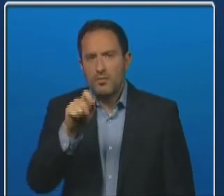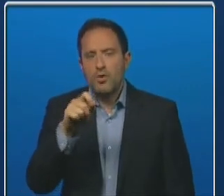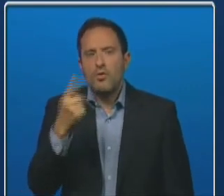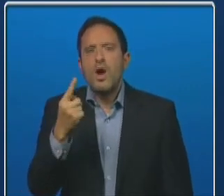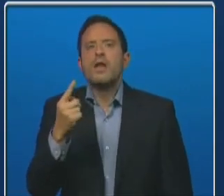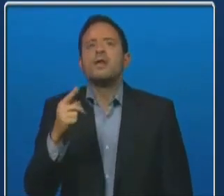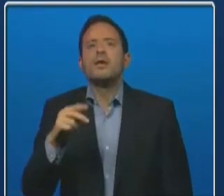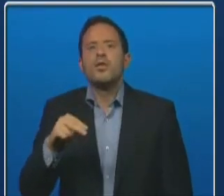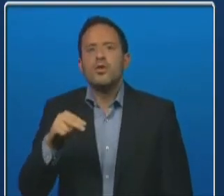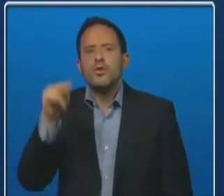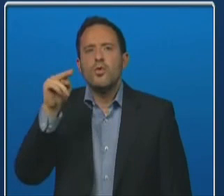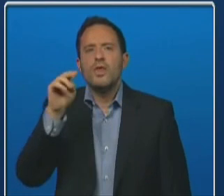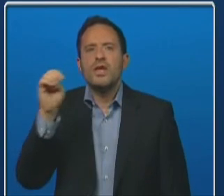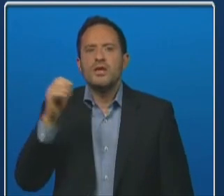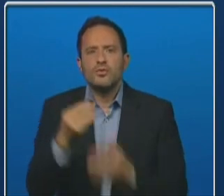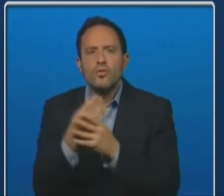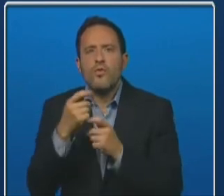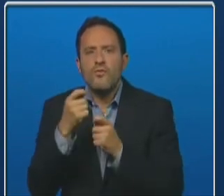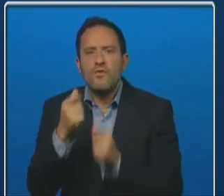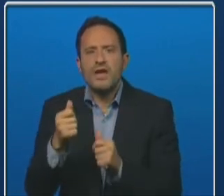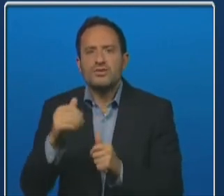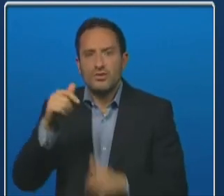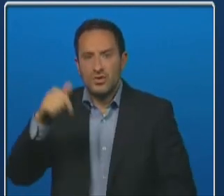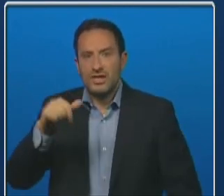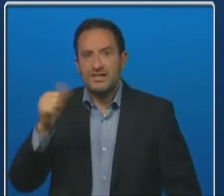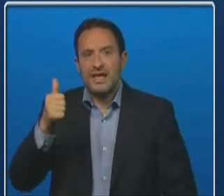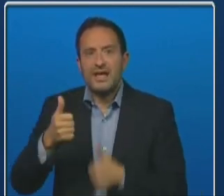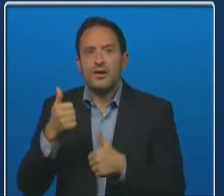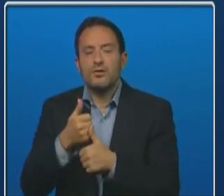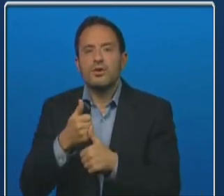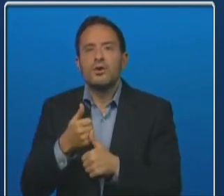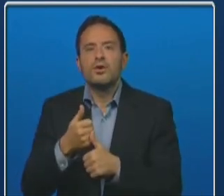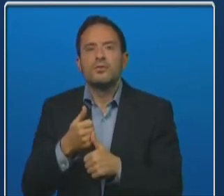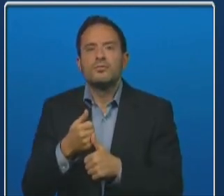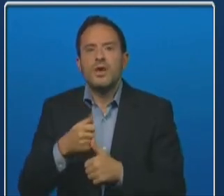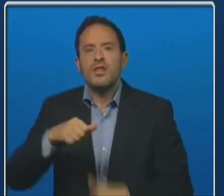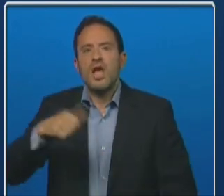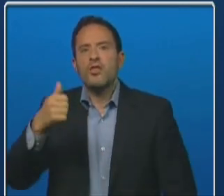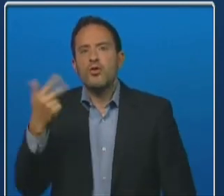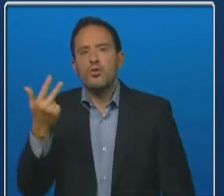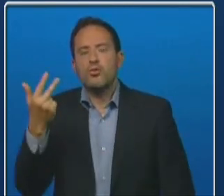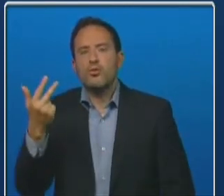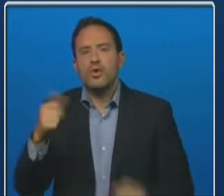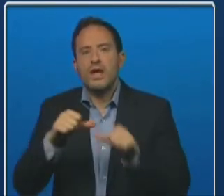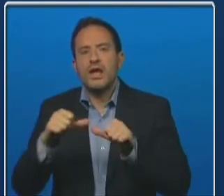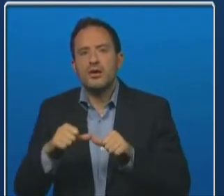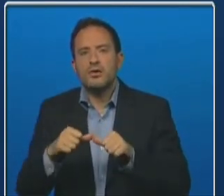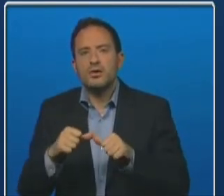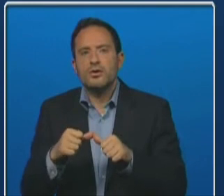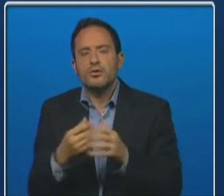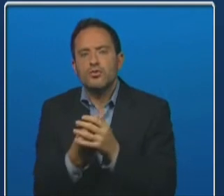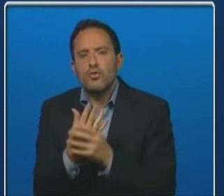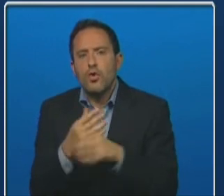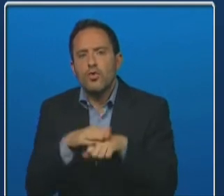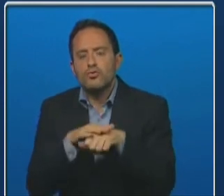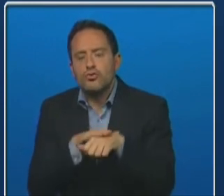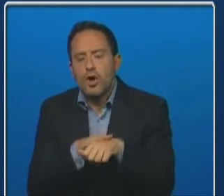grew faster this decade than it grew between 2000 and 2010, while the other three regions grew slower this decade than the